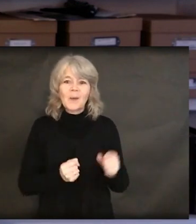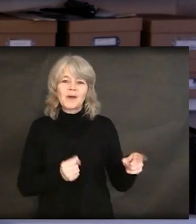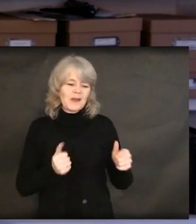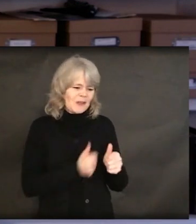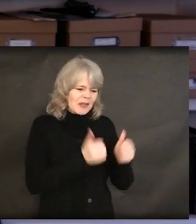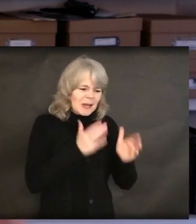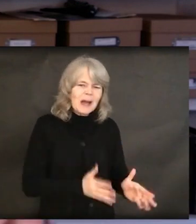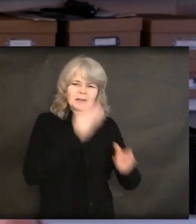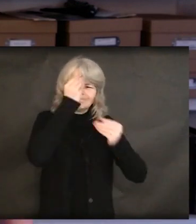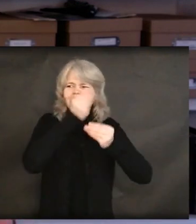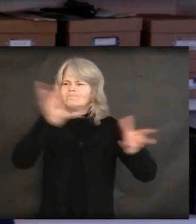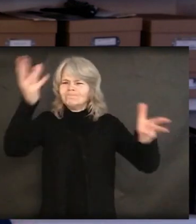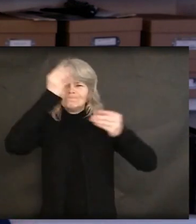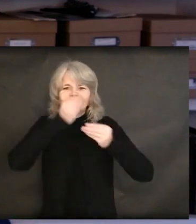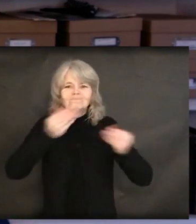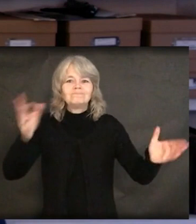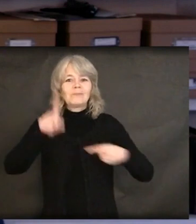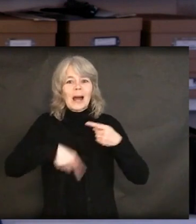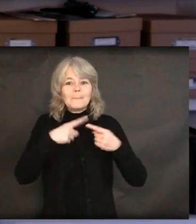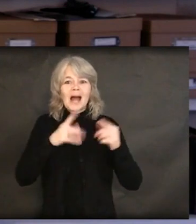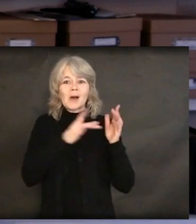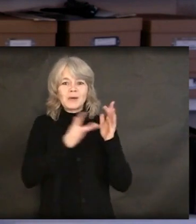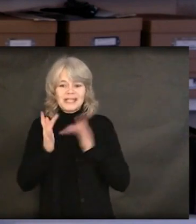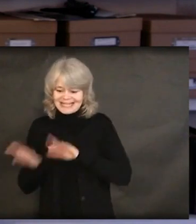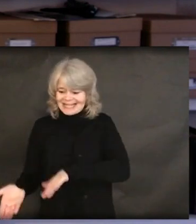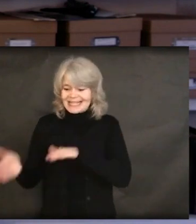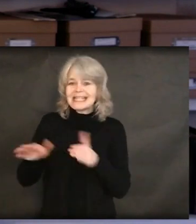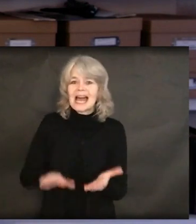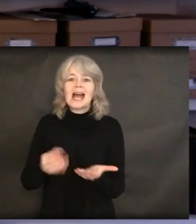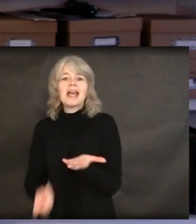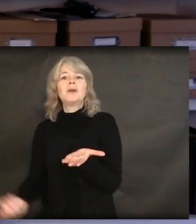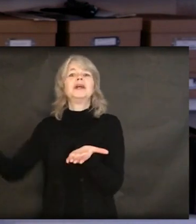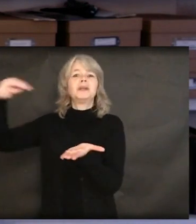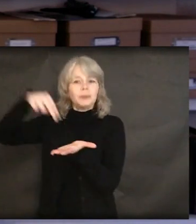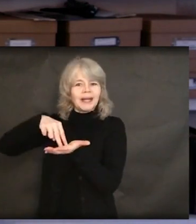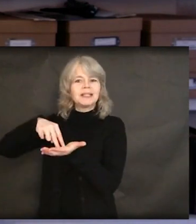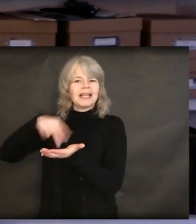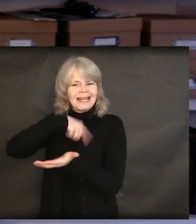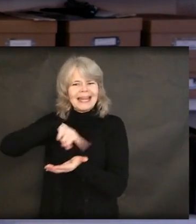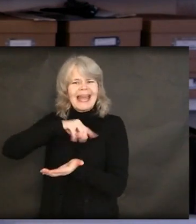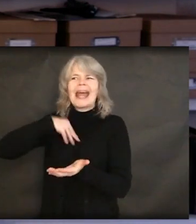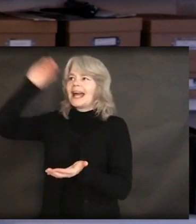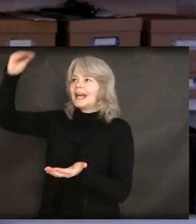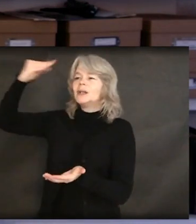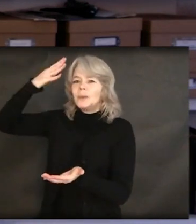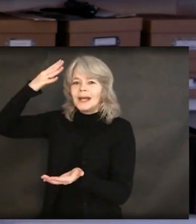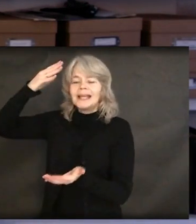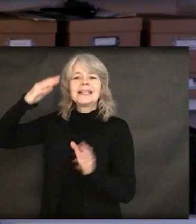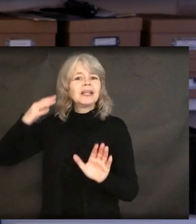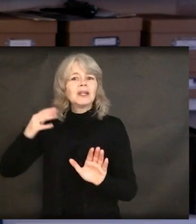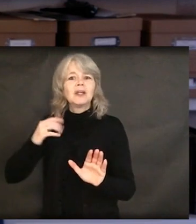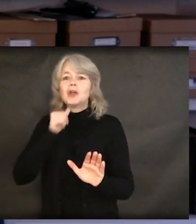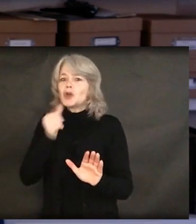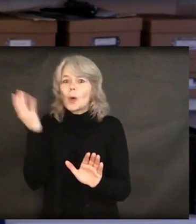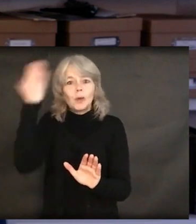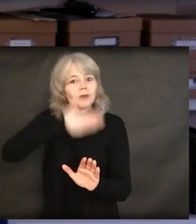apostles gave their testimony to the resurrection of the Lord Jesus, and great grace was upon them all." My friends, don't